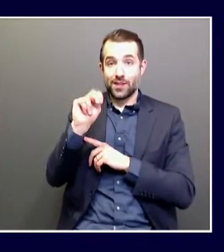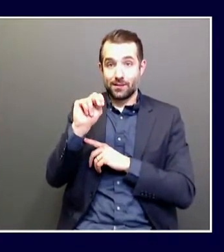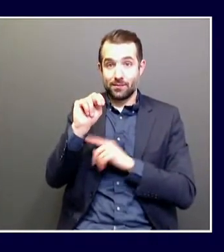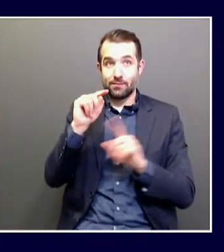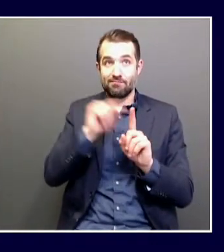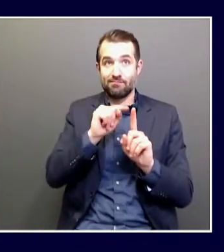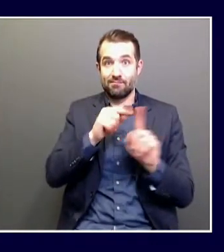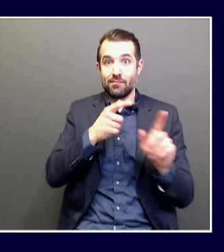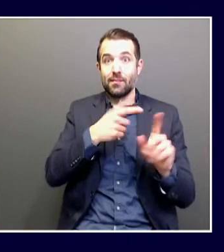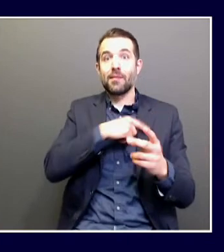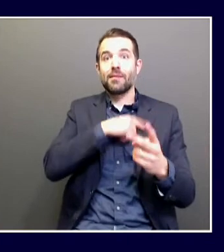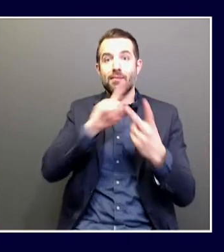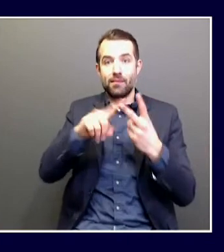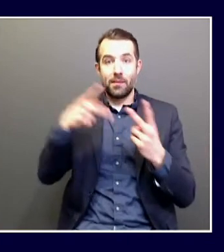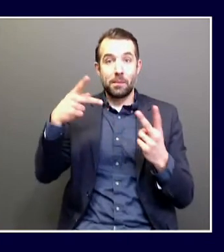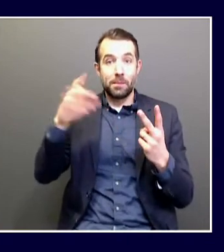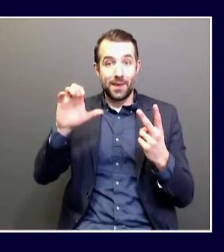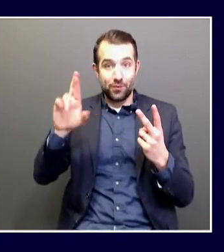certain testing outlets,